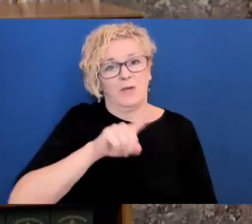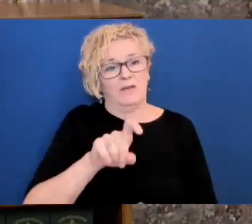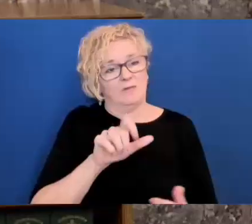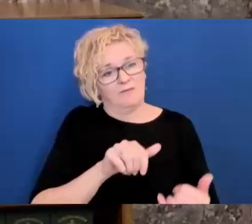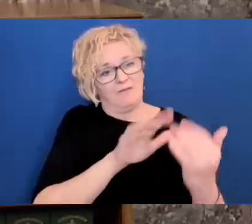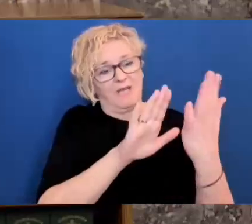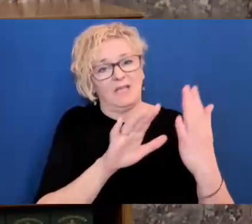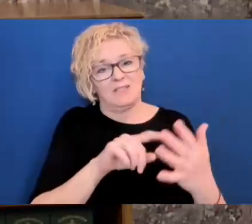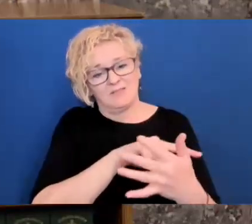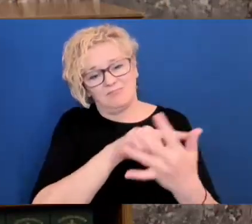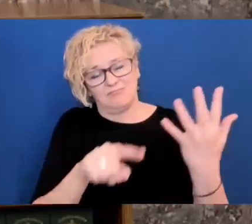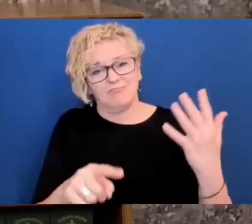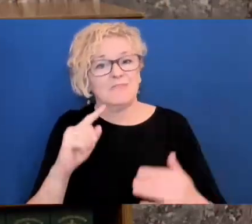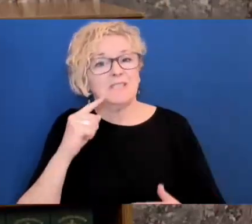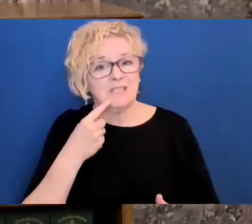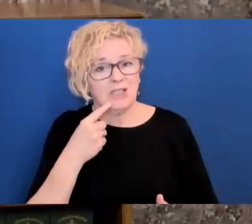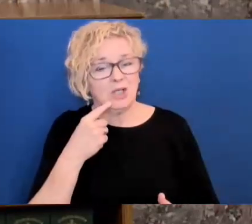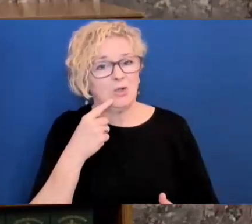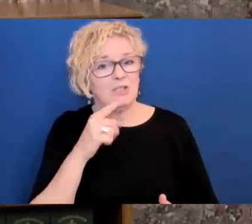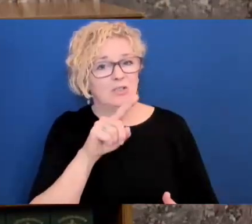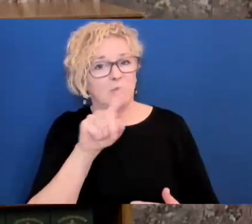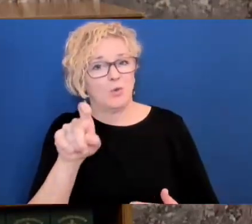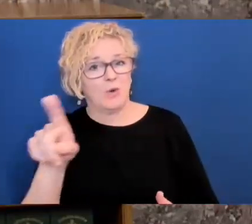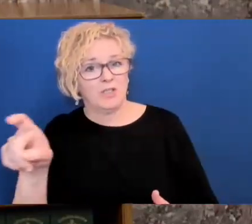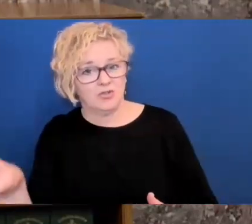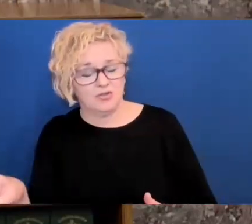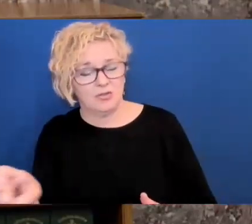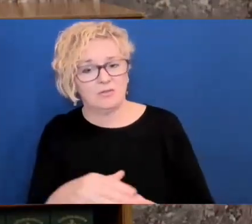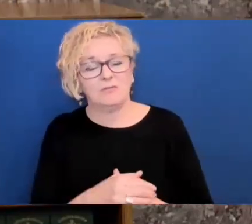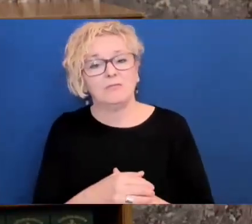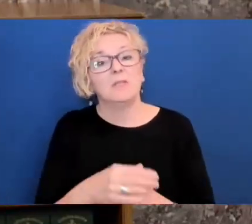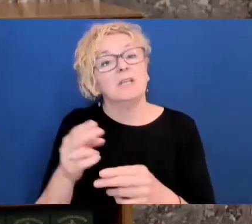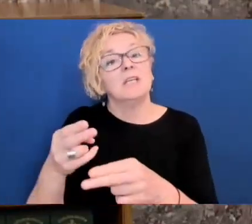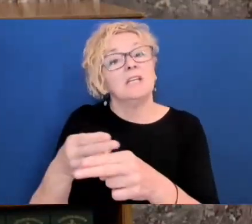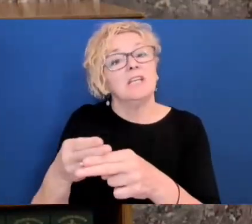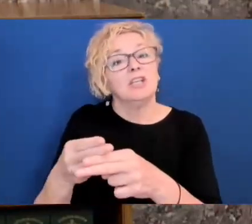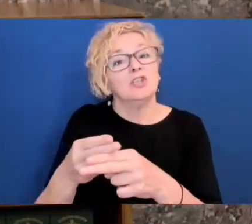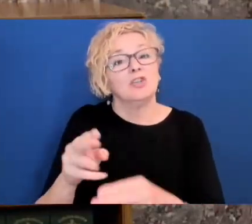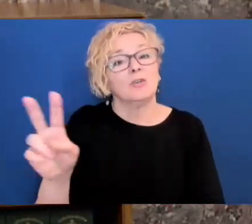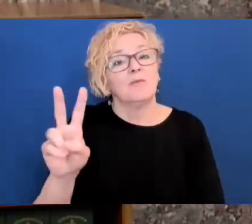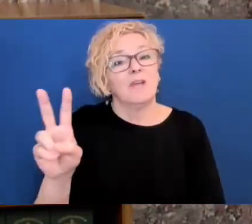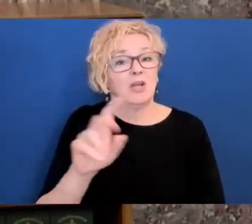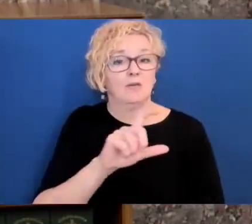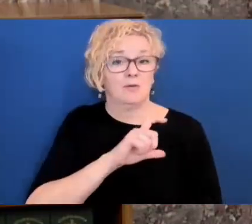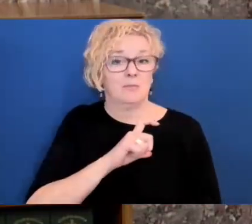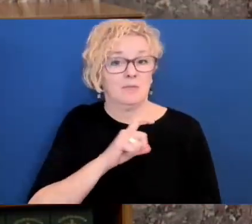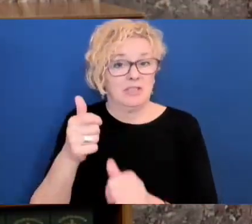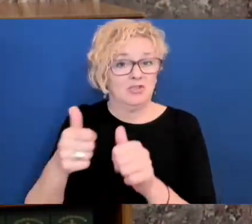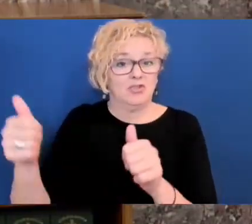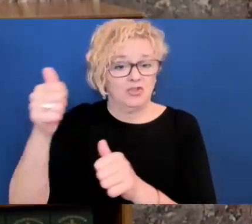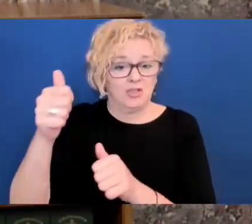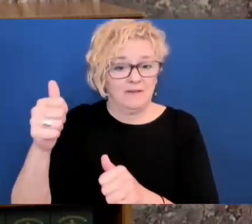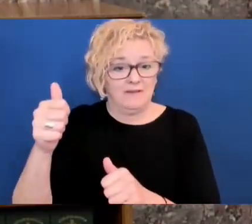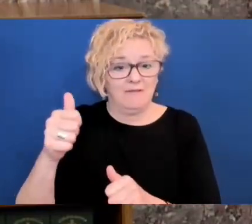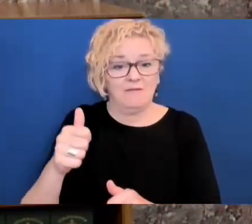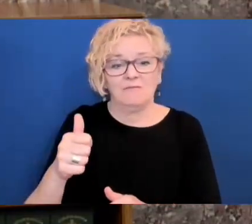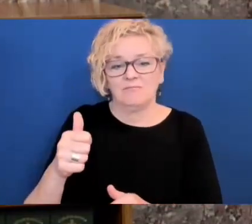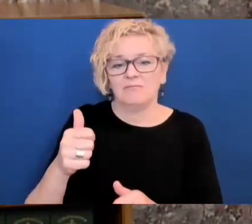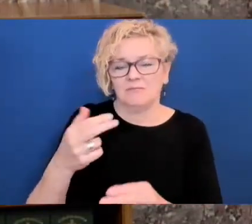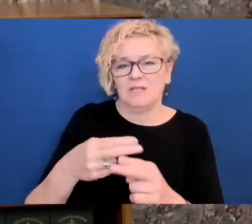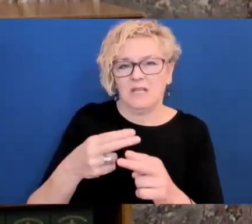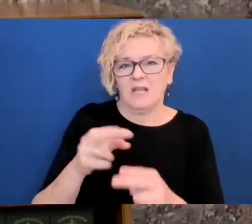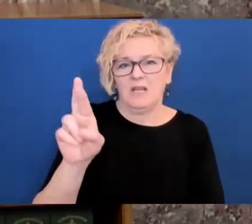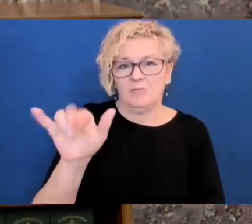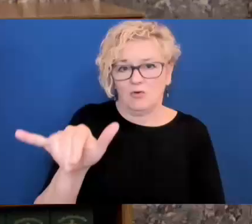Interim Police Chief Stephen Rye has called this the darkest day in cities of Vancouver's history, and it may well be the darkest day in British Columbia's